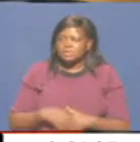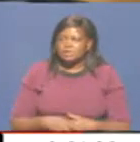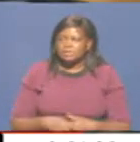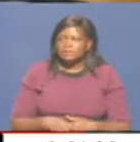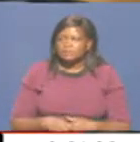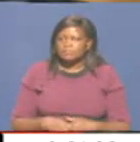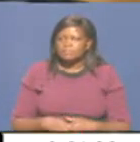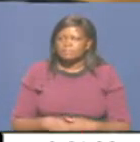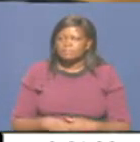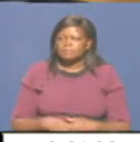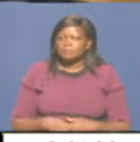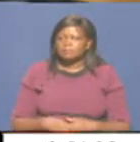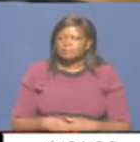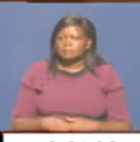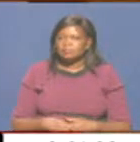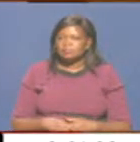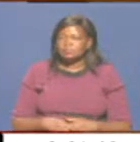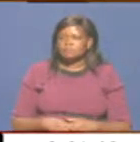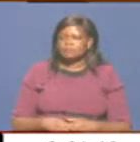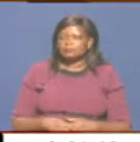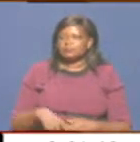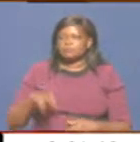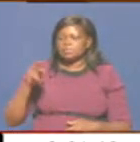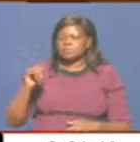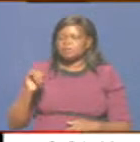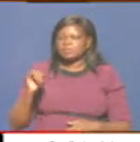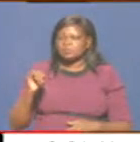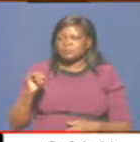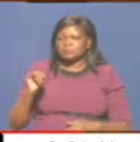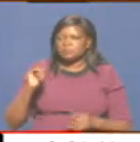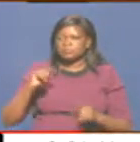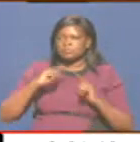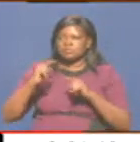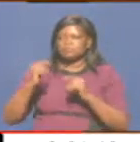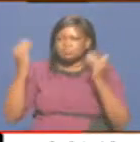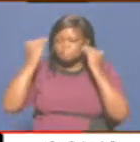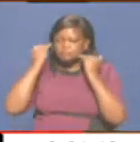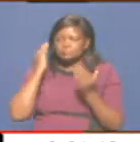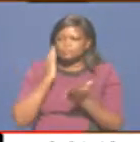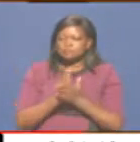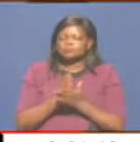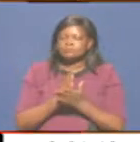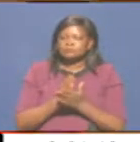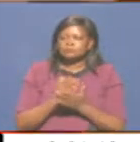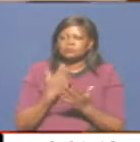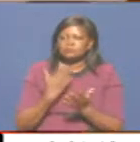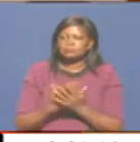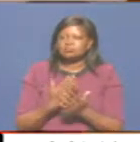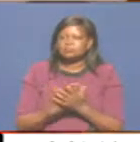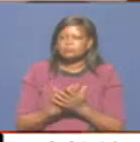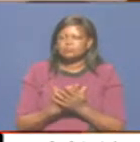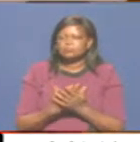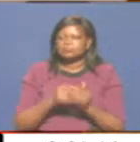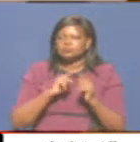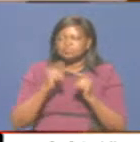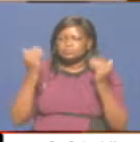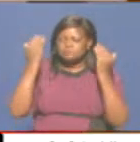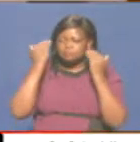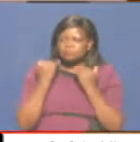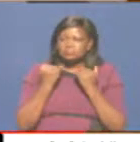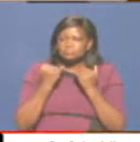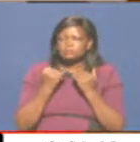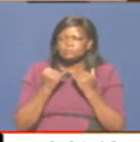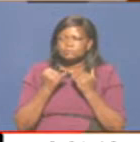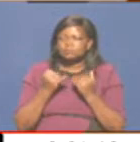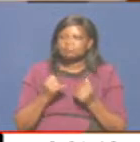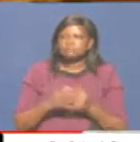Upon Justice Sankale Ole Kantai moving to court to stop his arrest and subsequent prosecution in the Tob Cohen murder case,